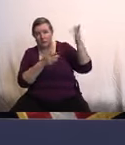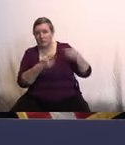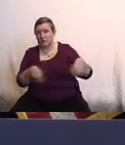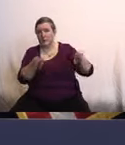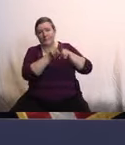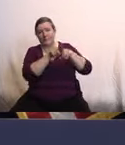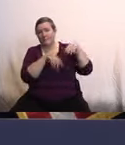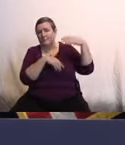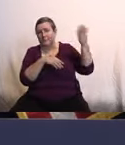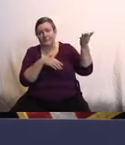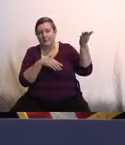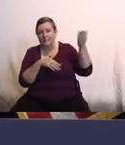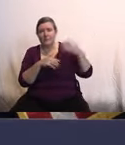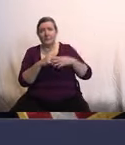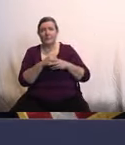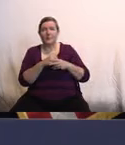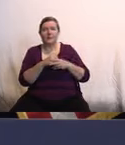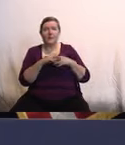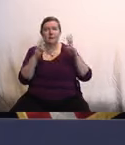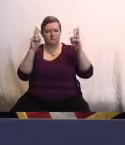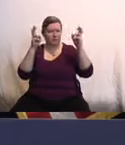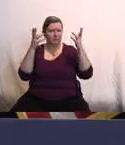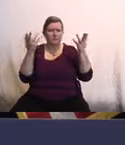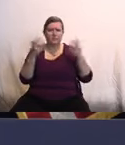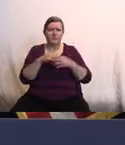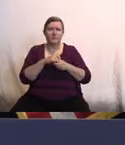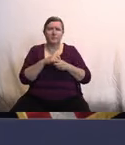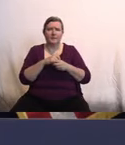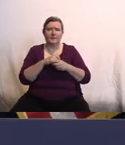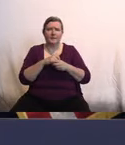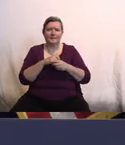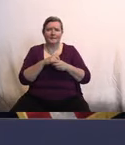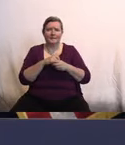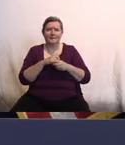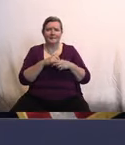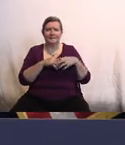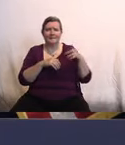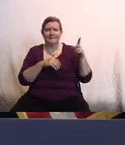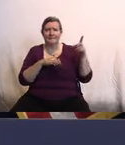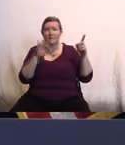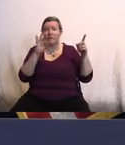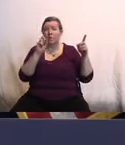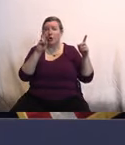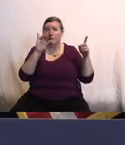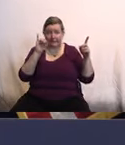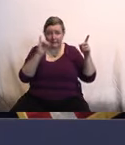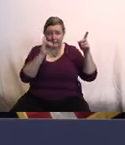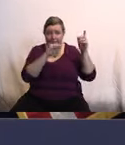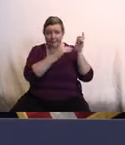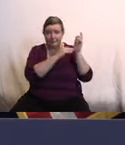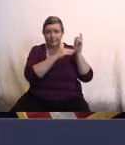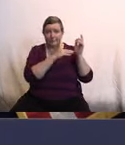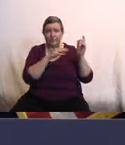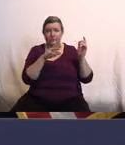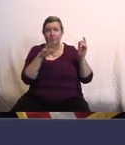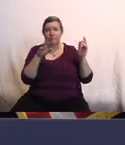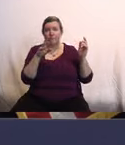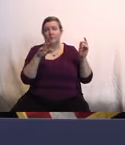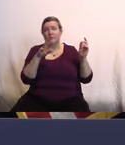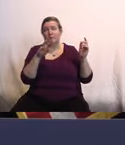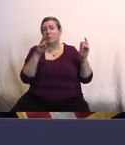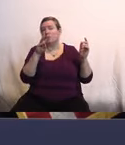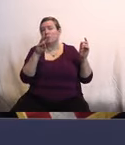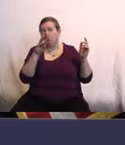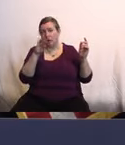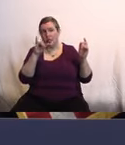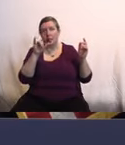The Fauci, Walensky, Jeff Zients, et cetera. I think there's a general view that the hard data around